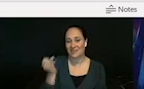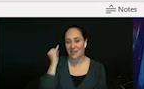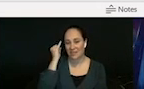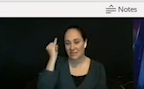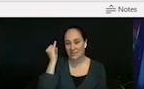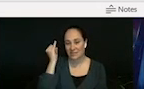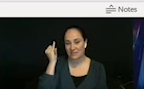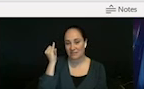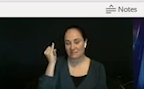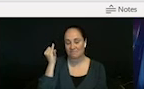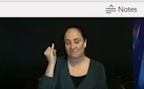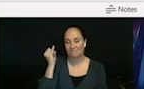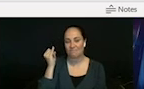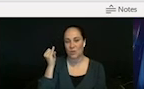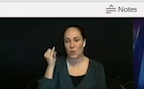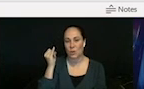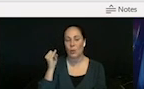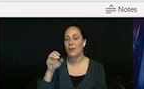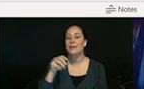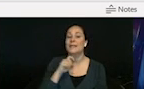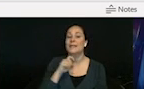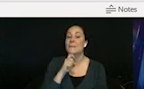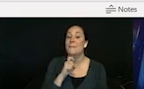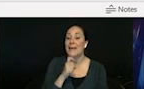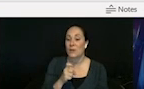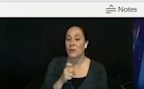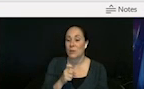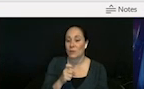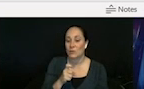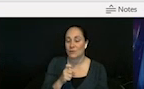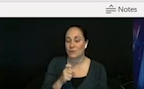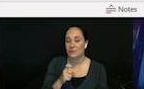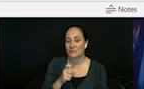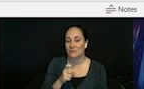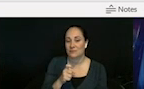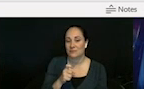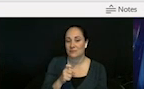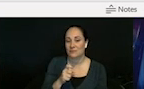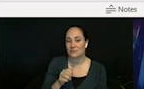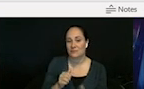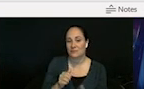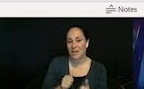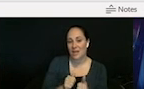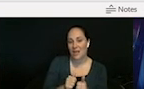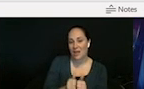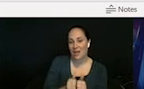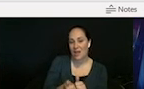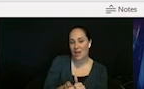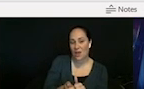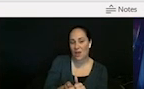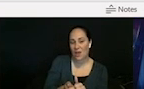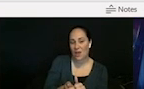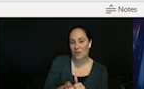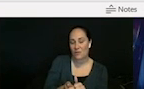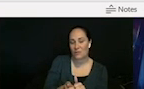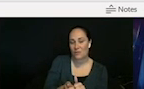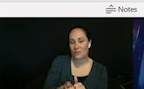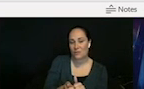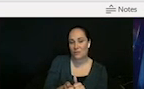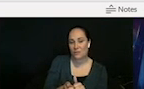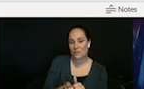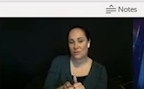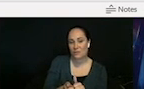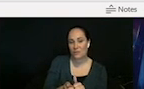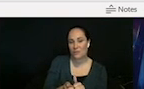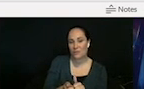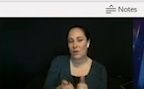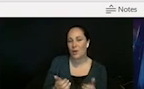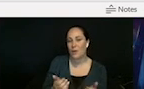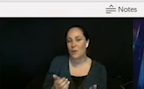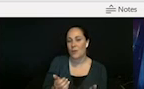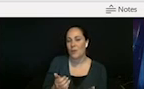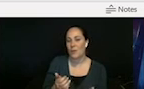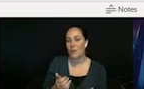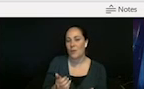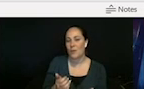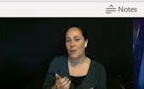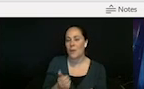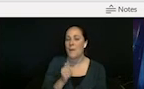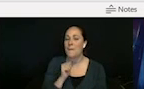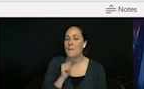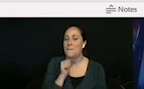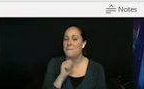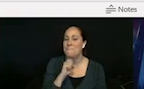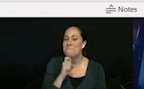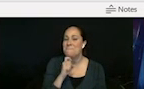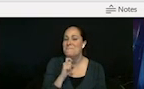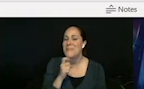what kinds of metals can we obtain at the consumer level that that will conduct the current we need